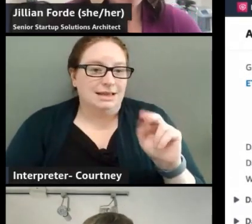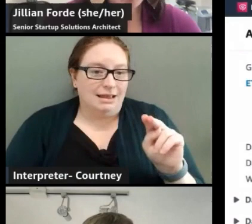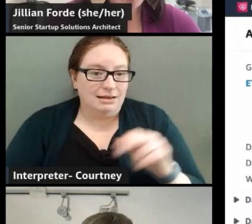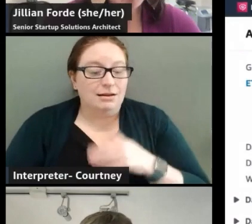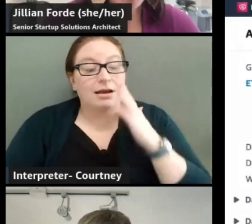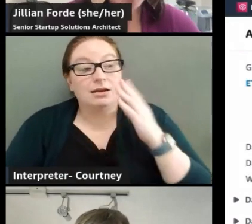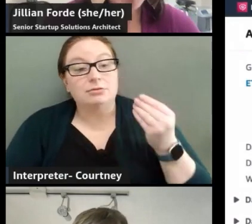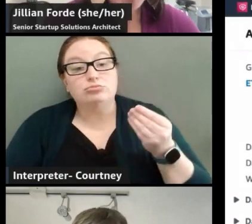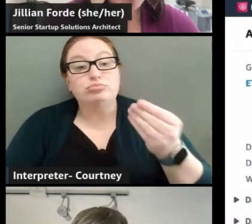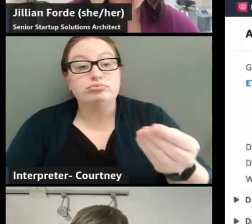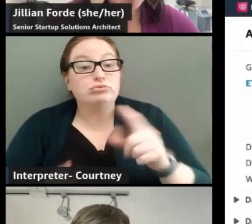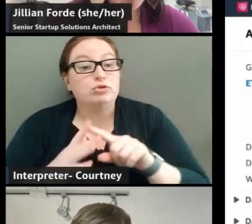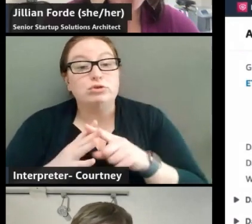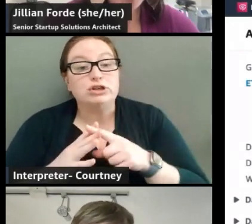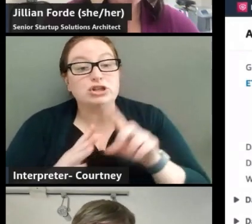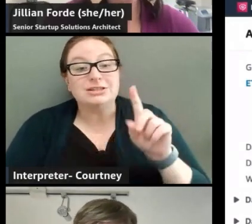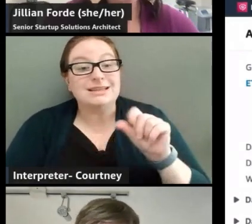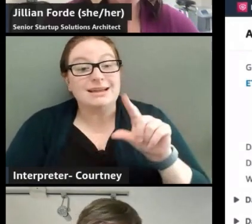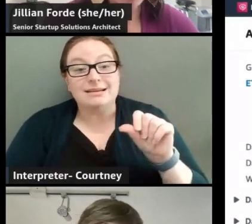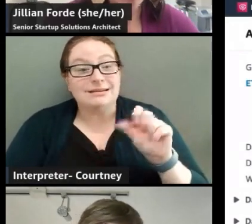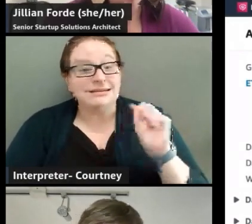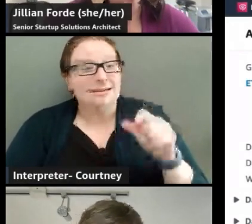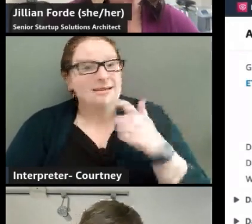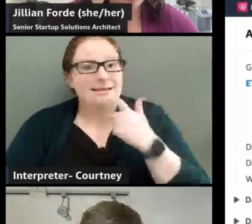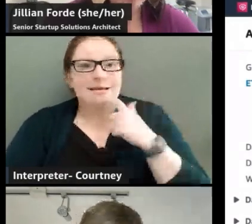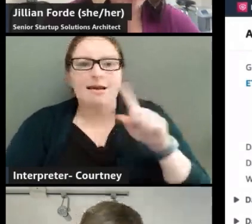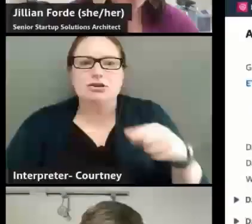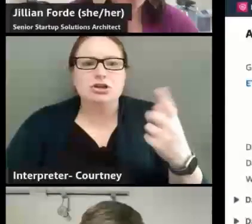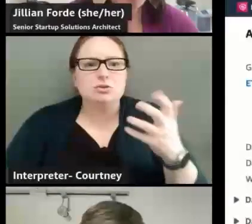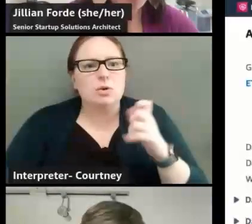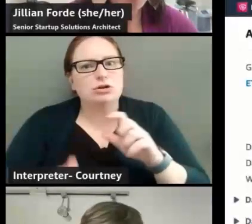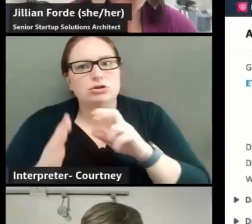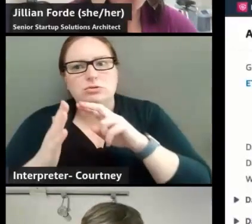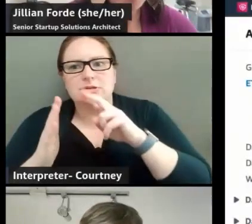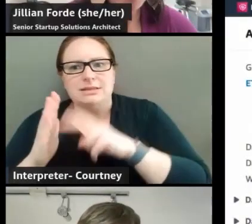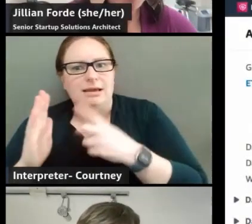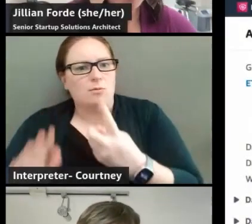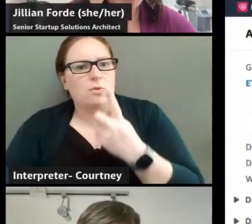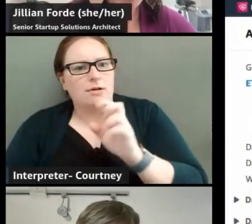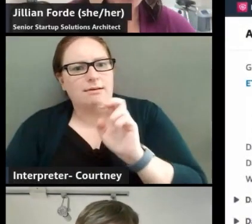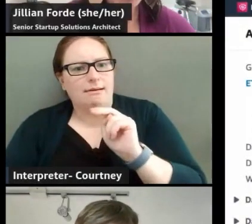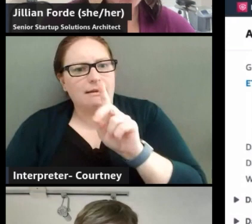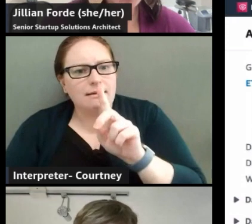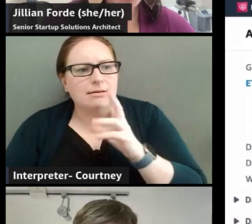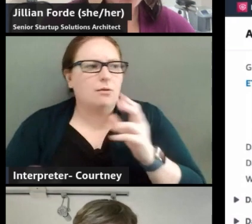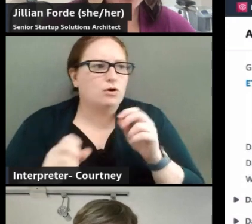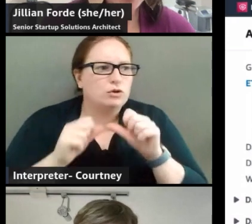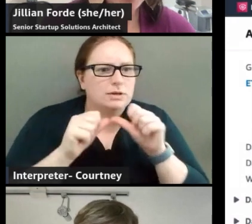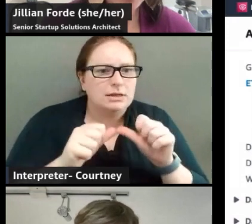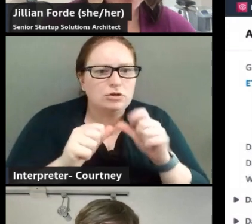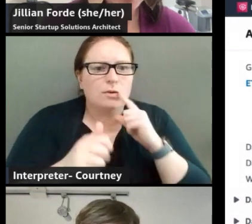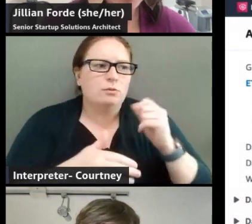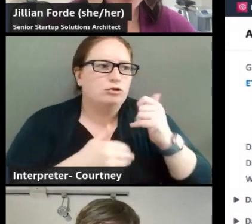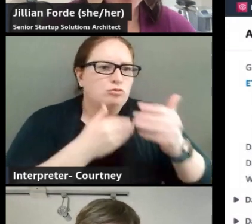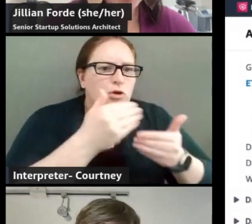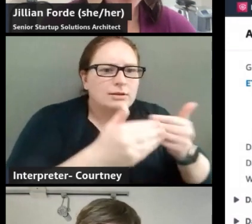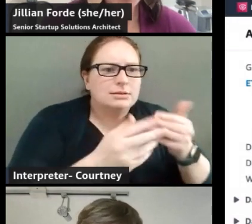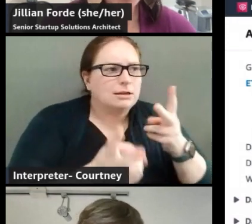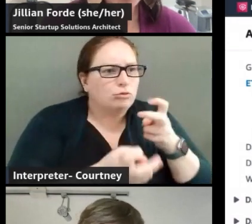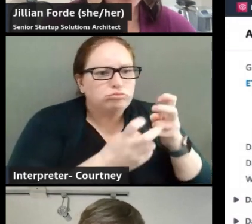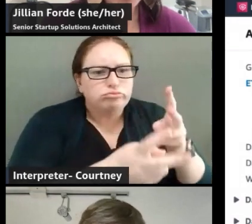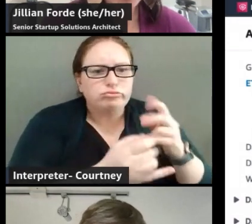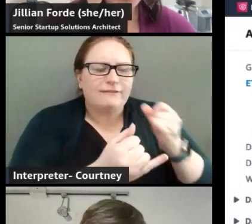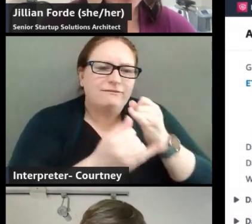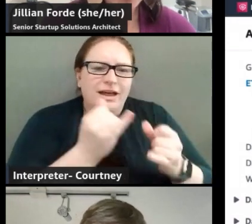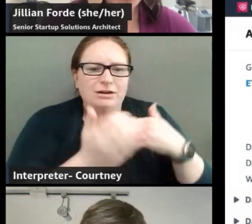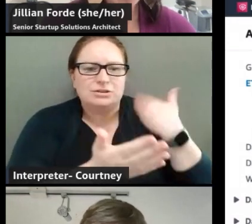the original data, right? I can say, I just want to scan an end, or I want to continue, and now I want to process it and then get it into the final destination.